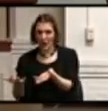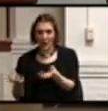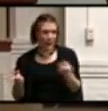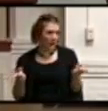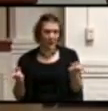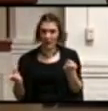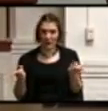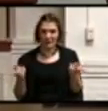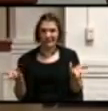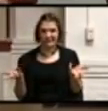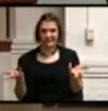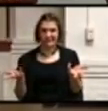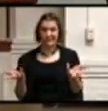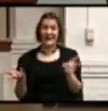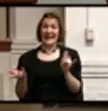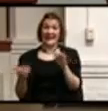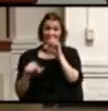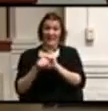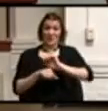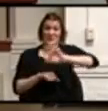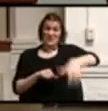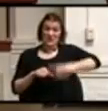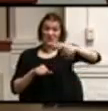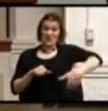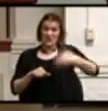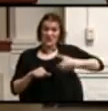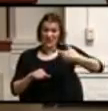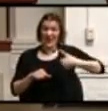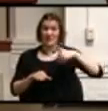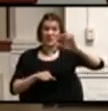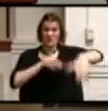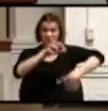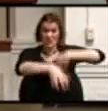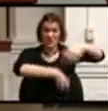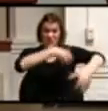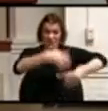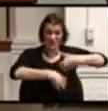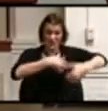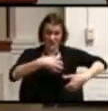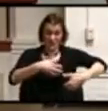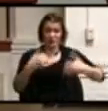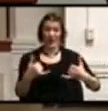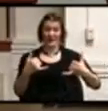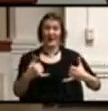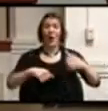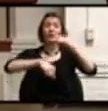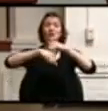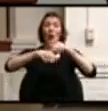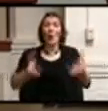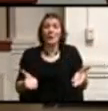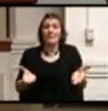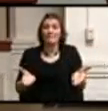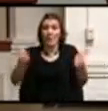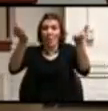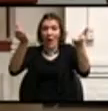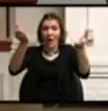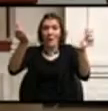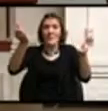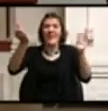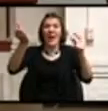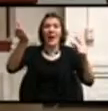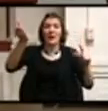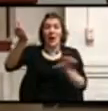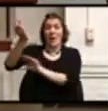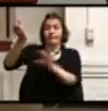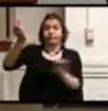example, we have to dig down, we have to shore up, we have to hold up that stone while we dig this big hole. Then somehow we have to brace